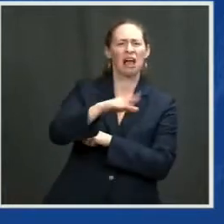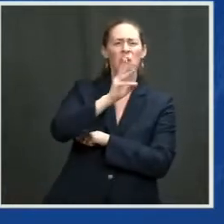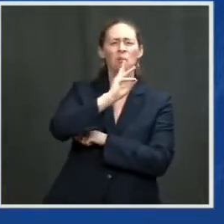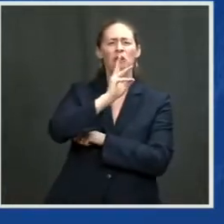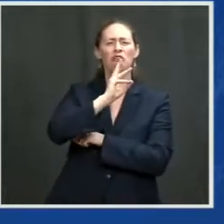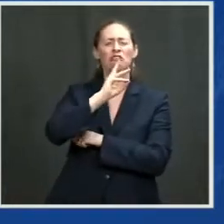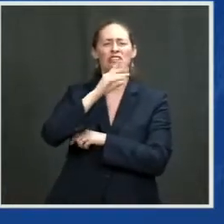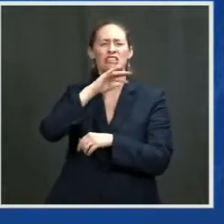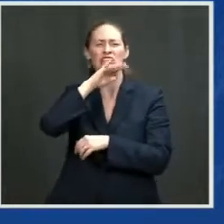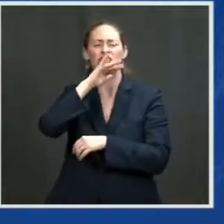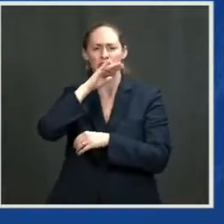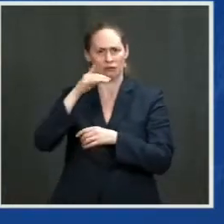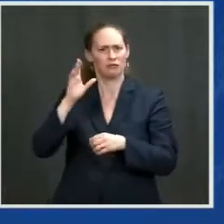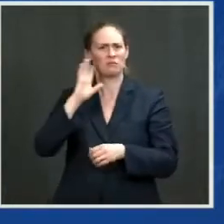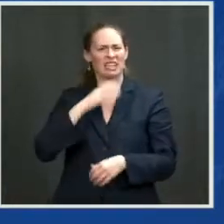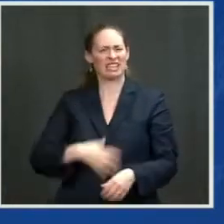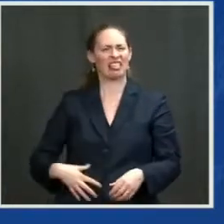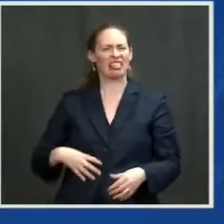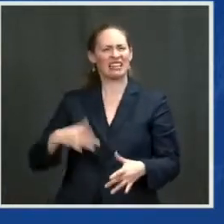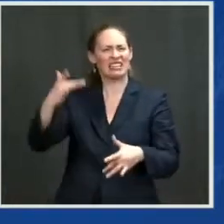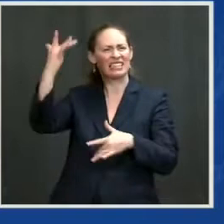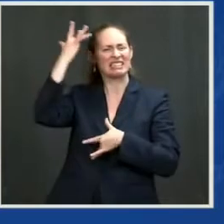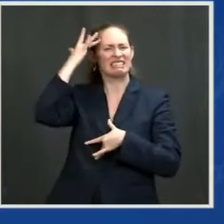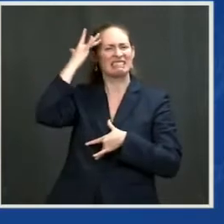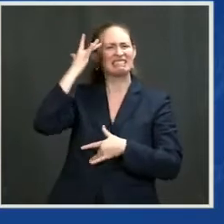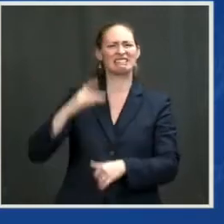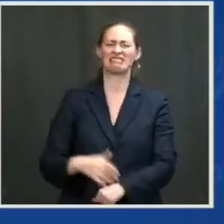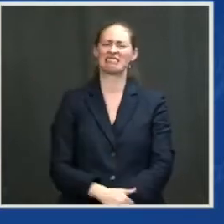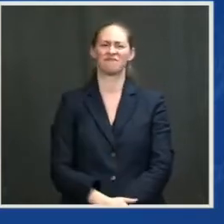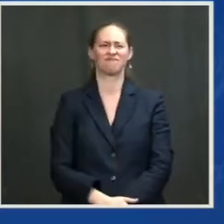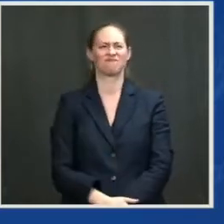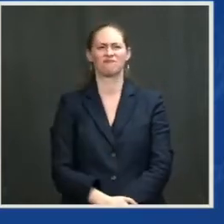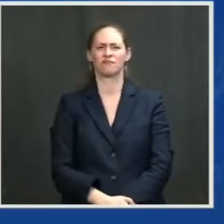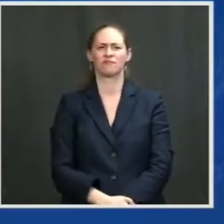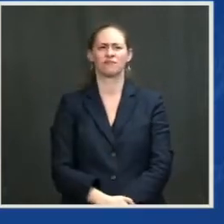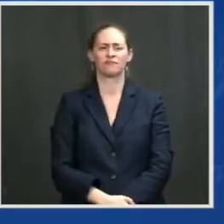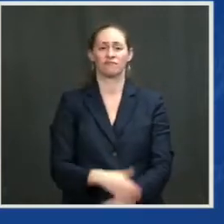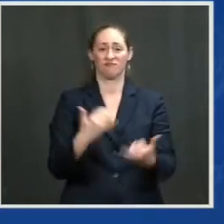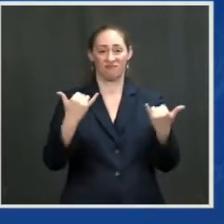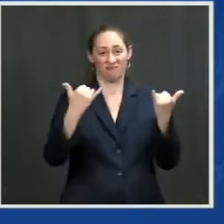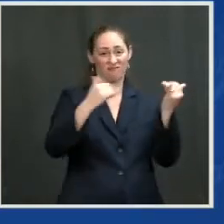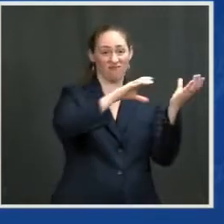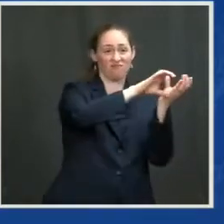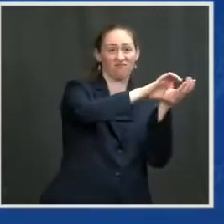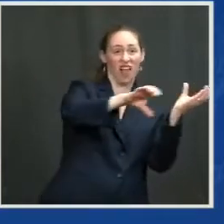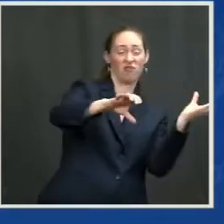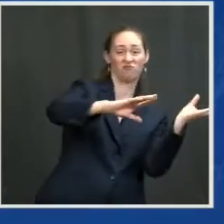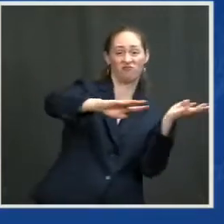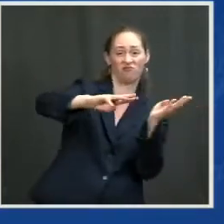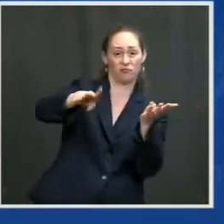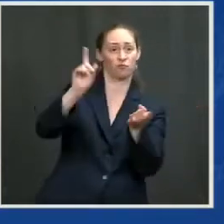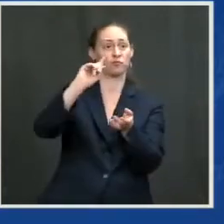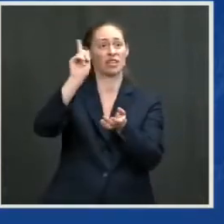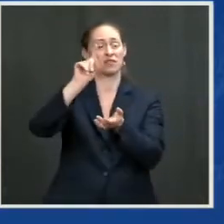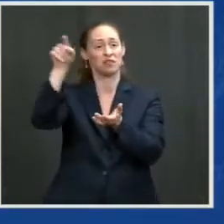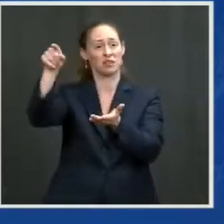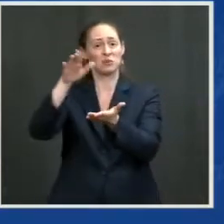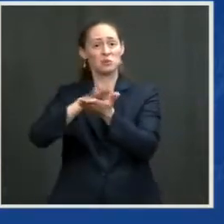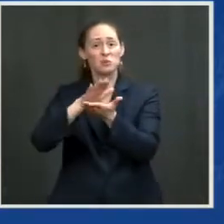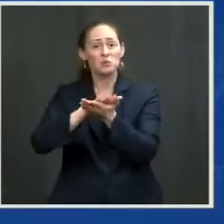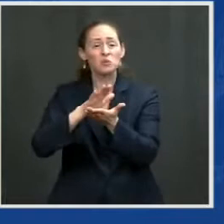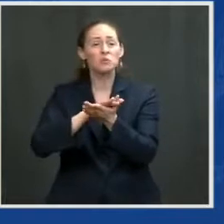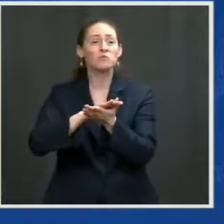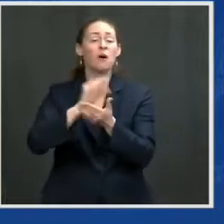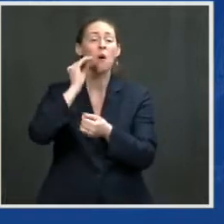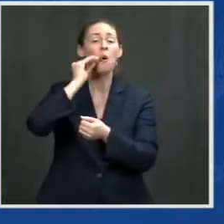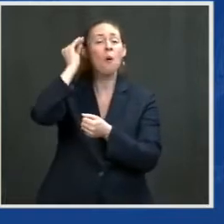pipes going to the schools right now. And you have over 10 million homes where their water source is